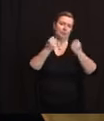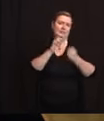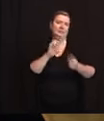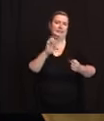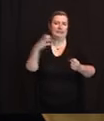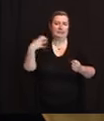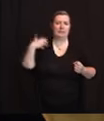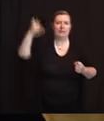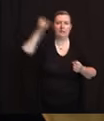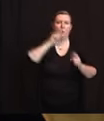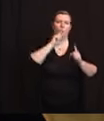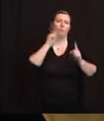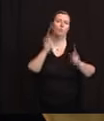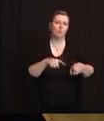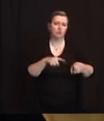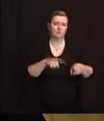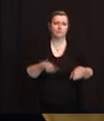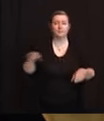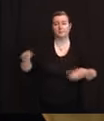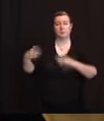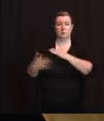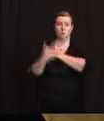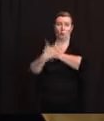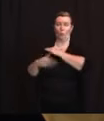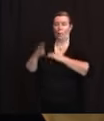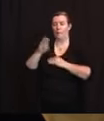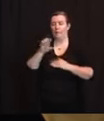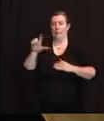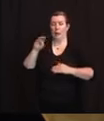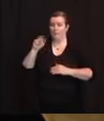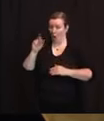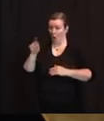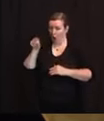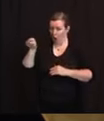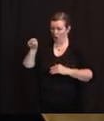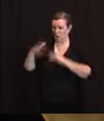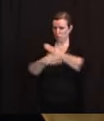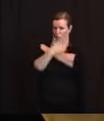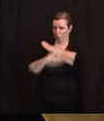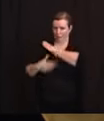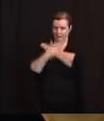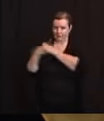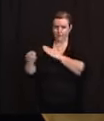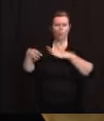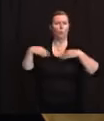Belmar, in addition, I know yesterday, I had mentioned yesterday the owners